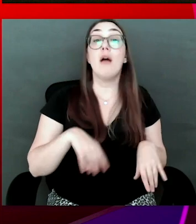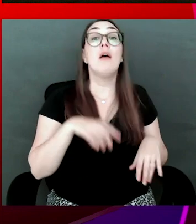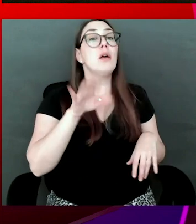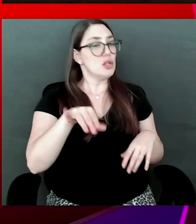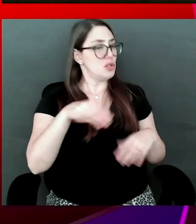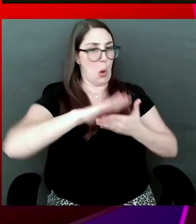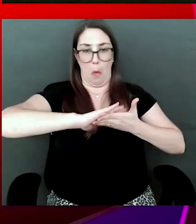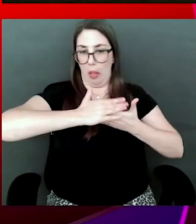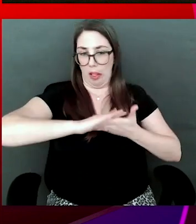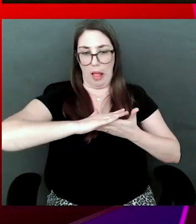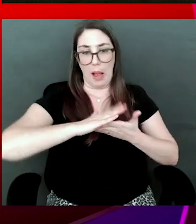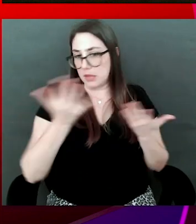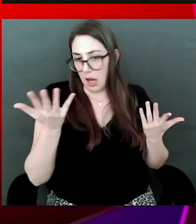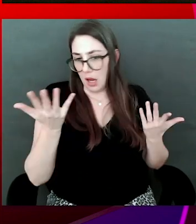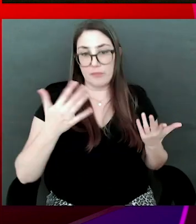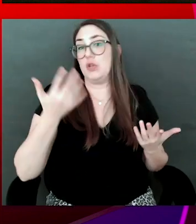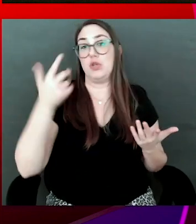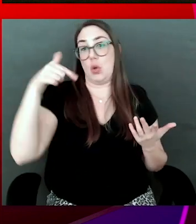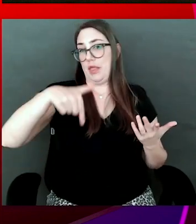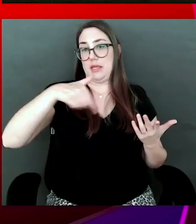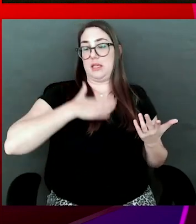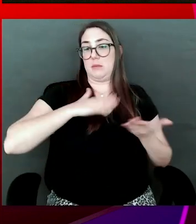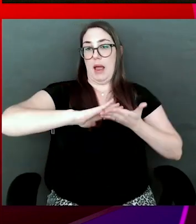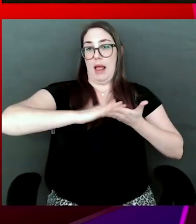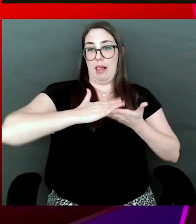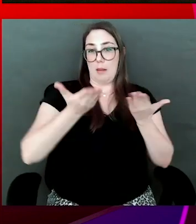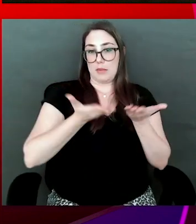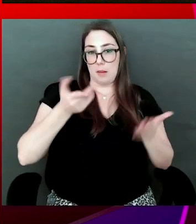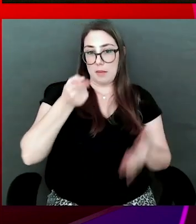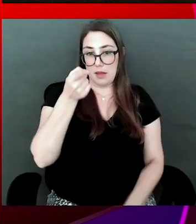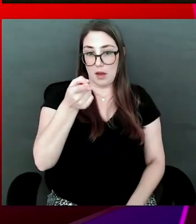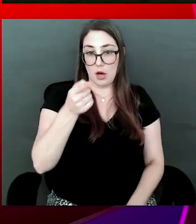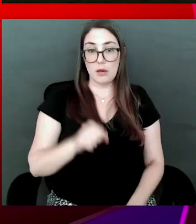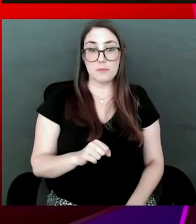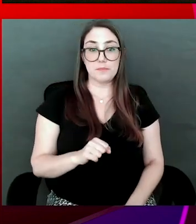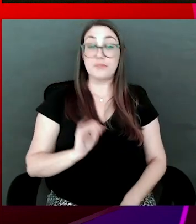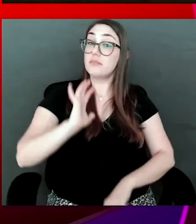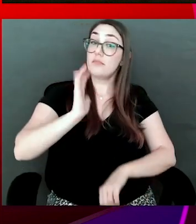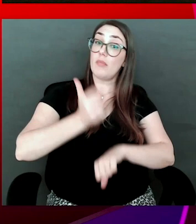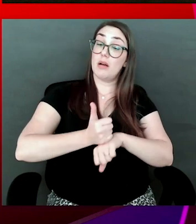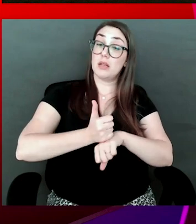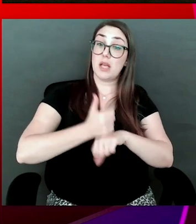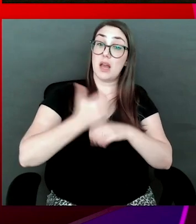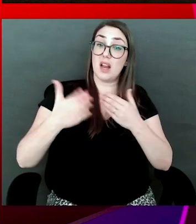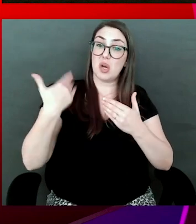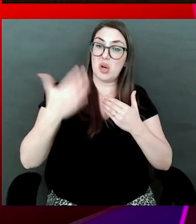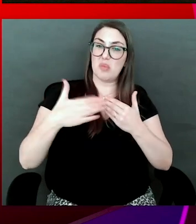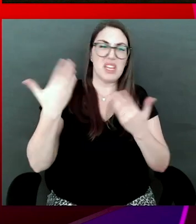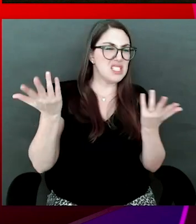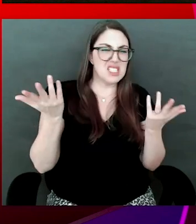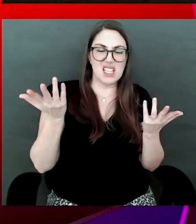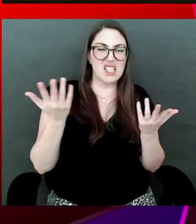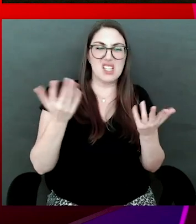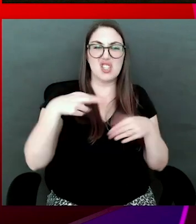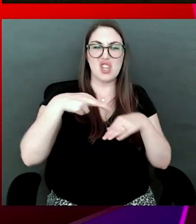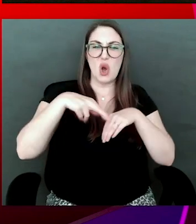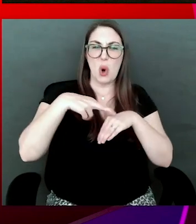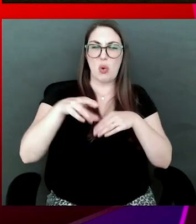for our case, this is my laptop here. I'll just set up the fleet IDs here, just to reference the correct